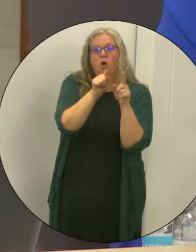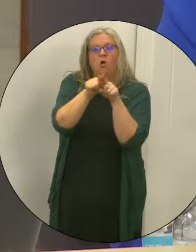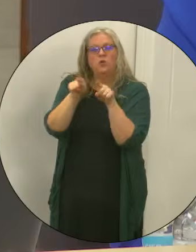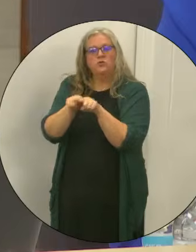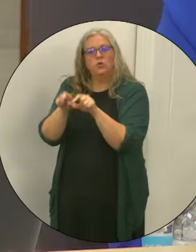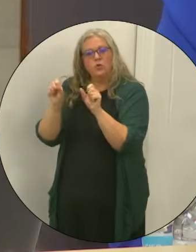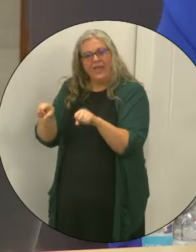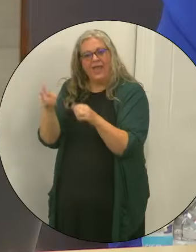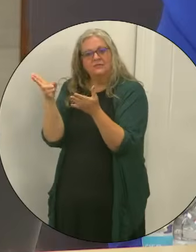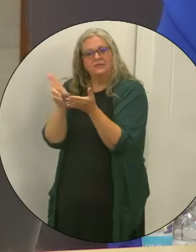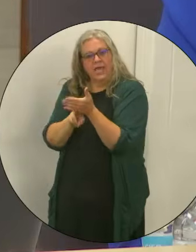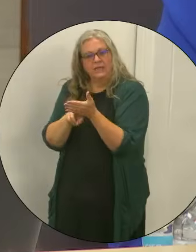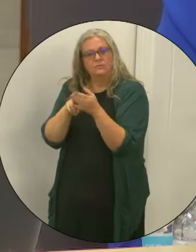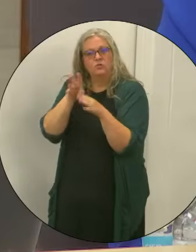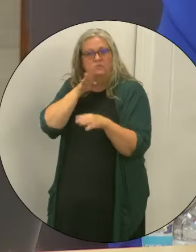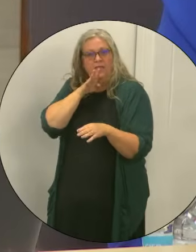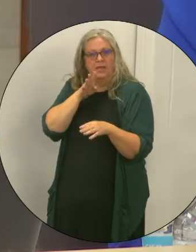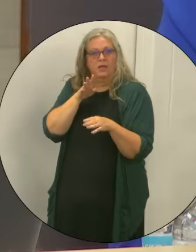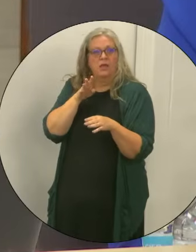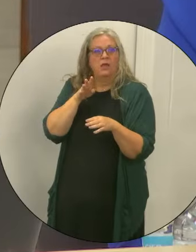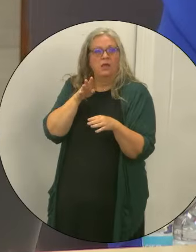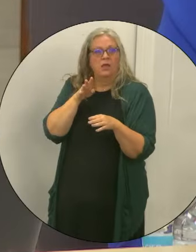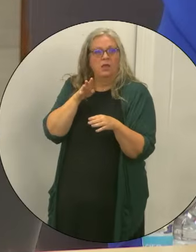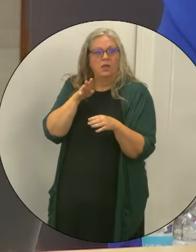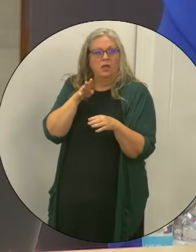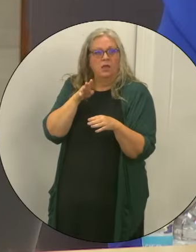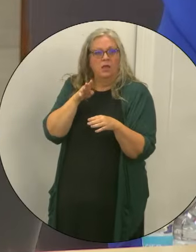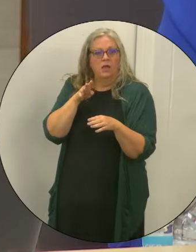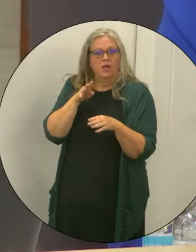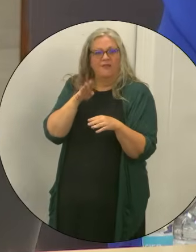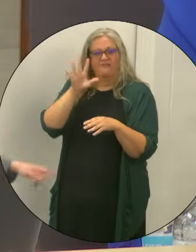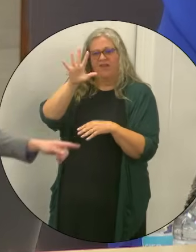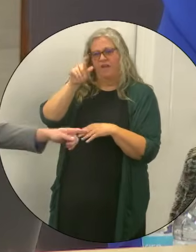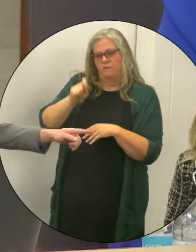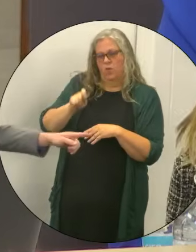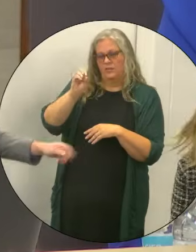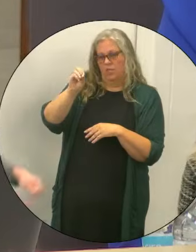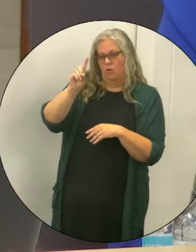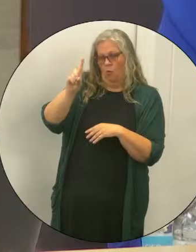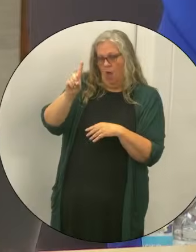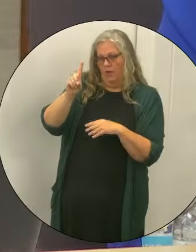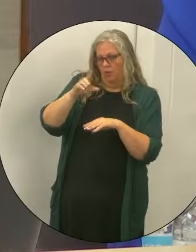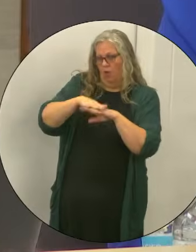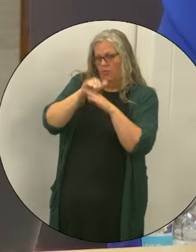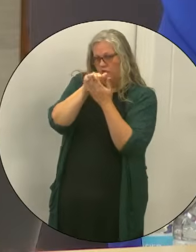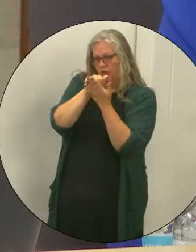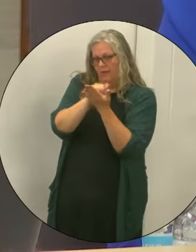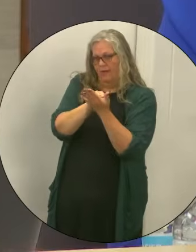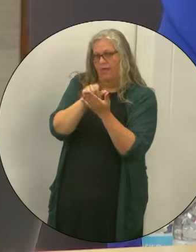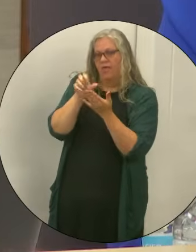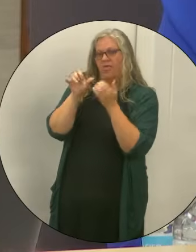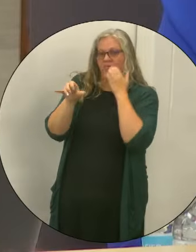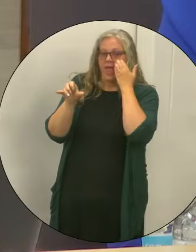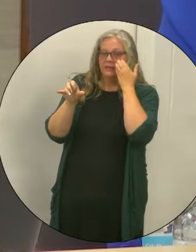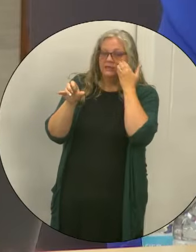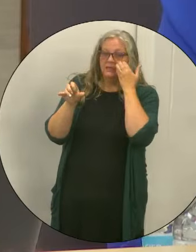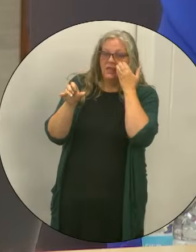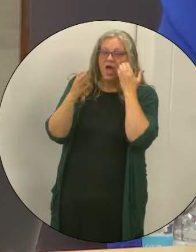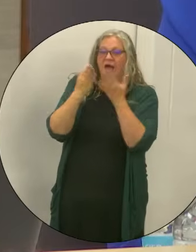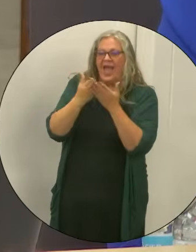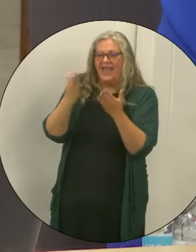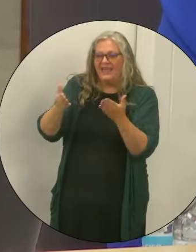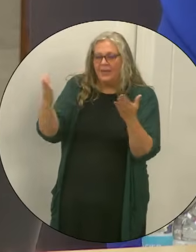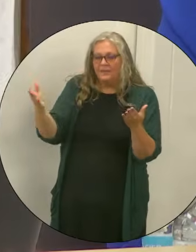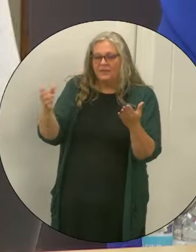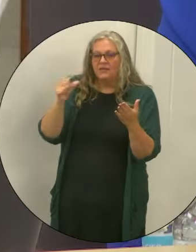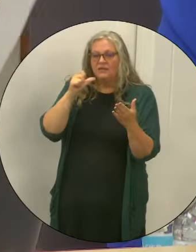speak during what we call, and in the agenda today, it's 5.01, which is items not